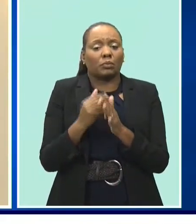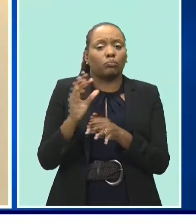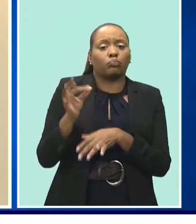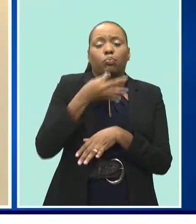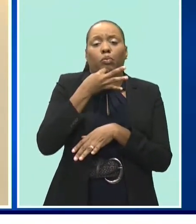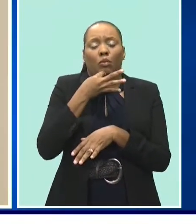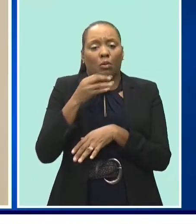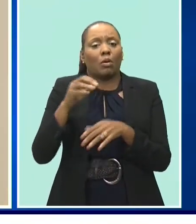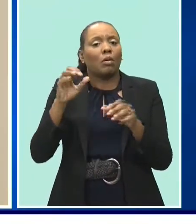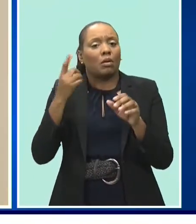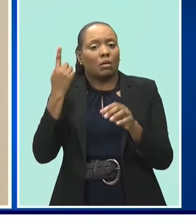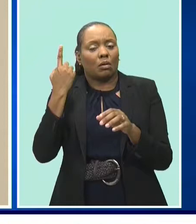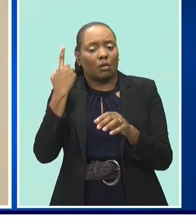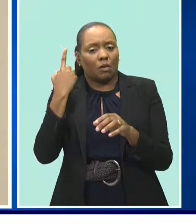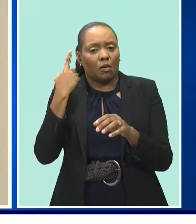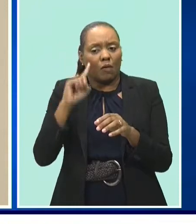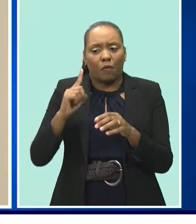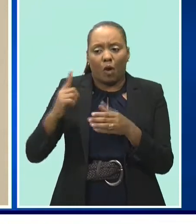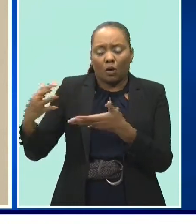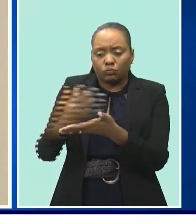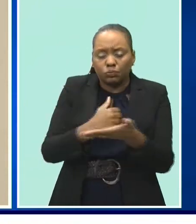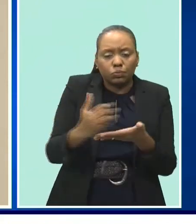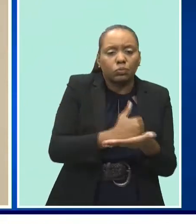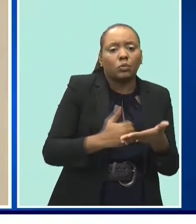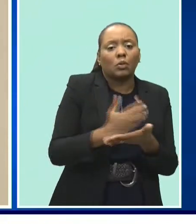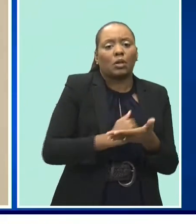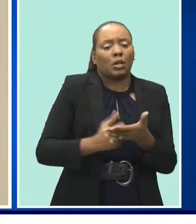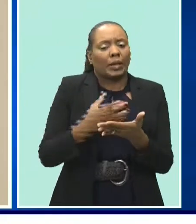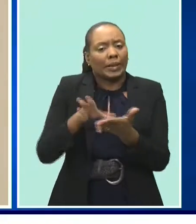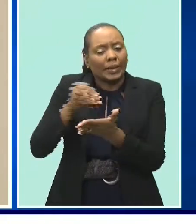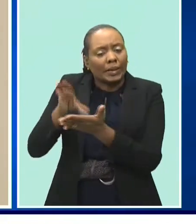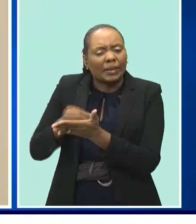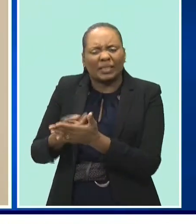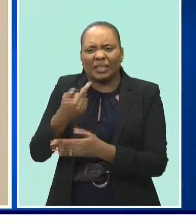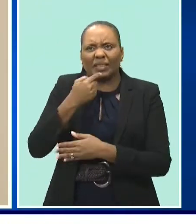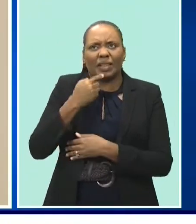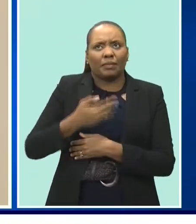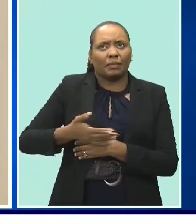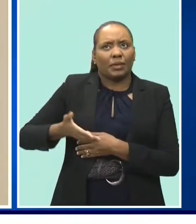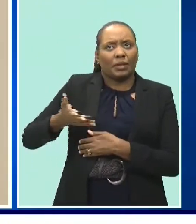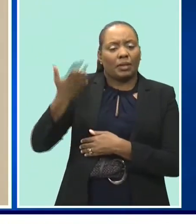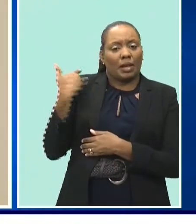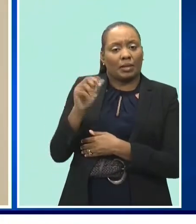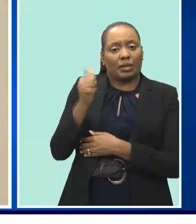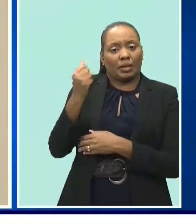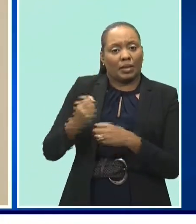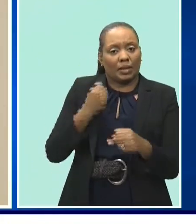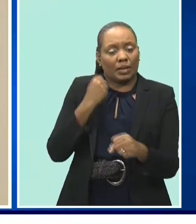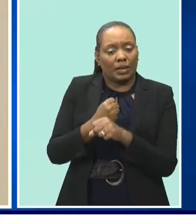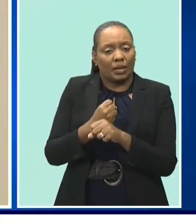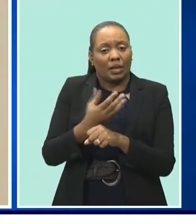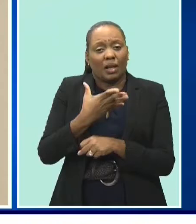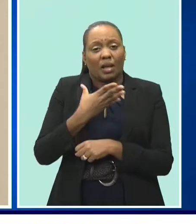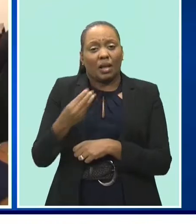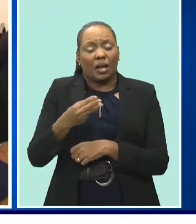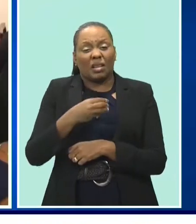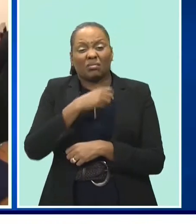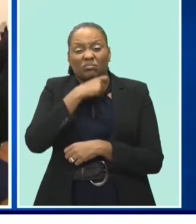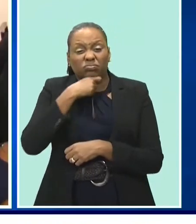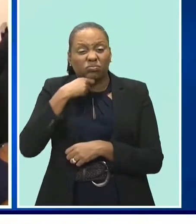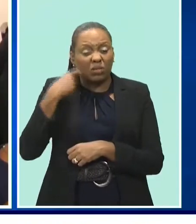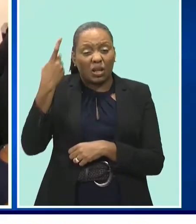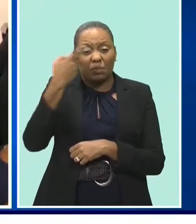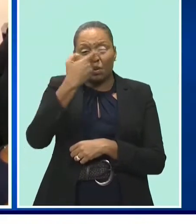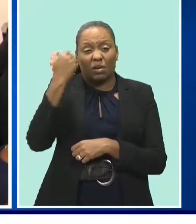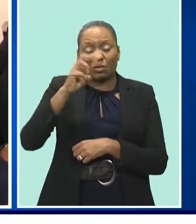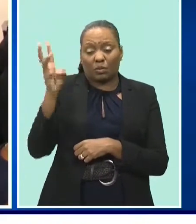working in the region. Minister Cadell says underinvestment in infrastructure in the last decade, as well as more severe droughts from climate change, have